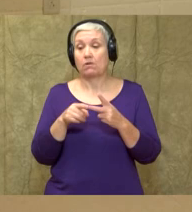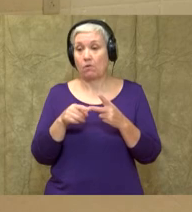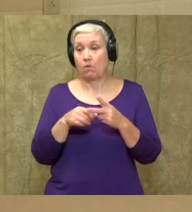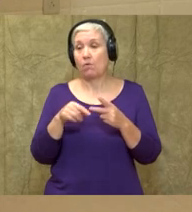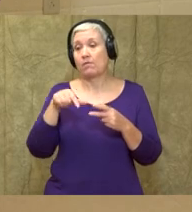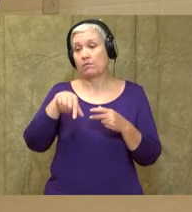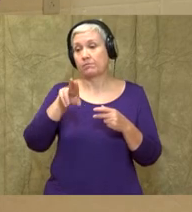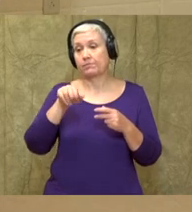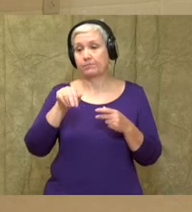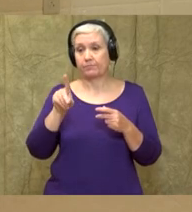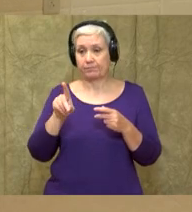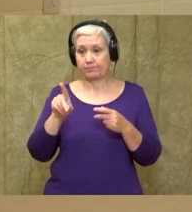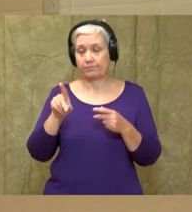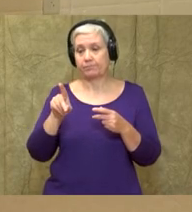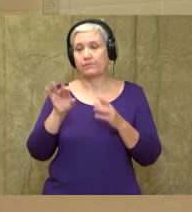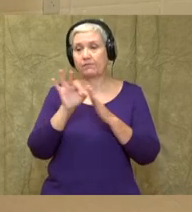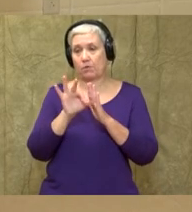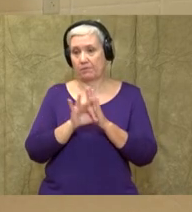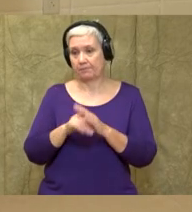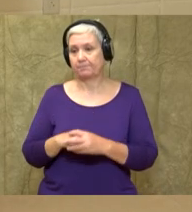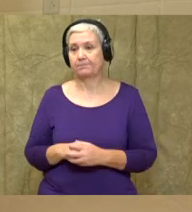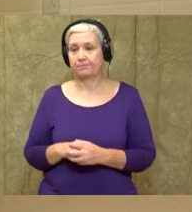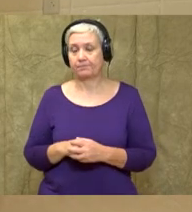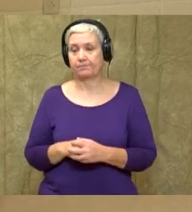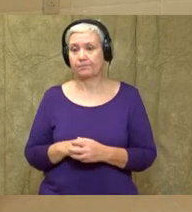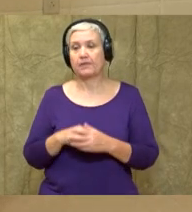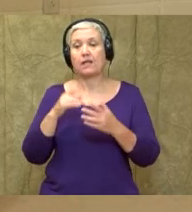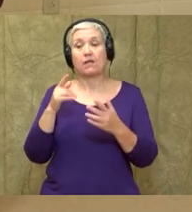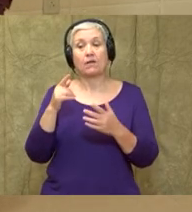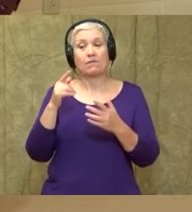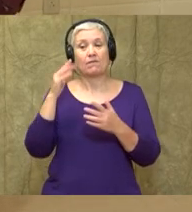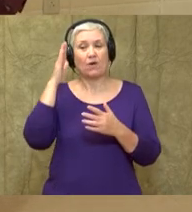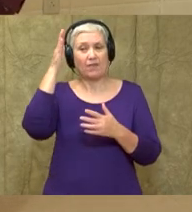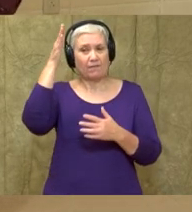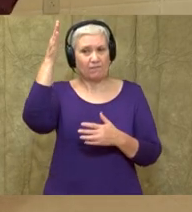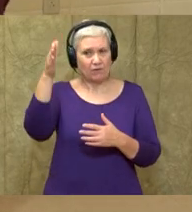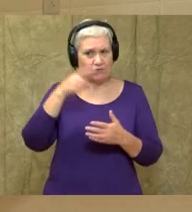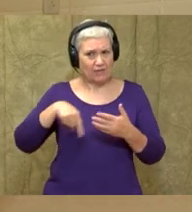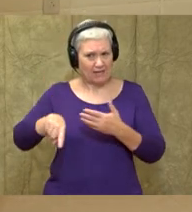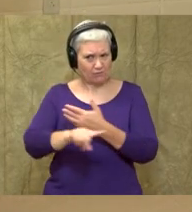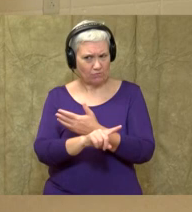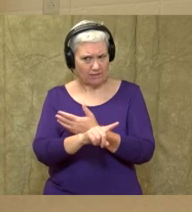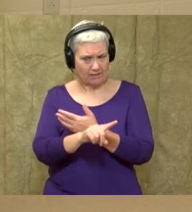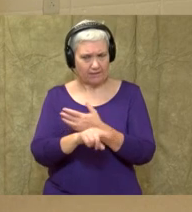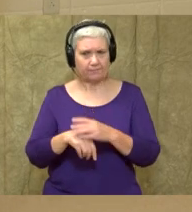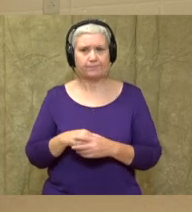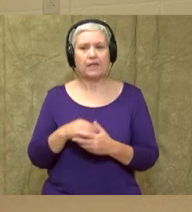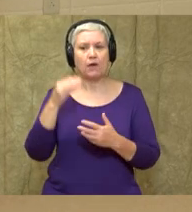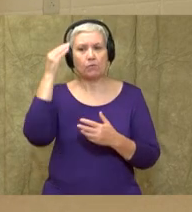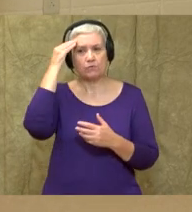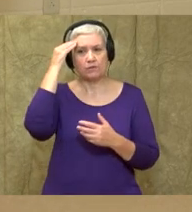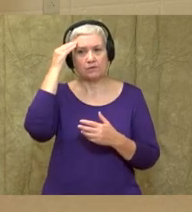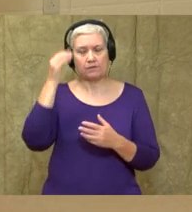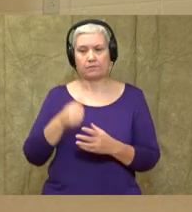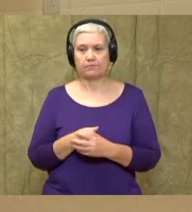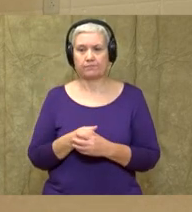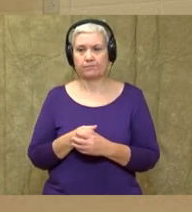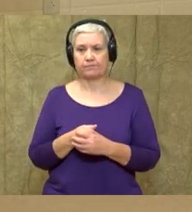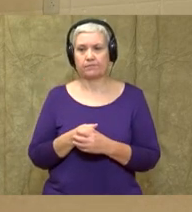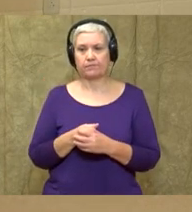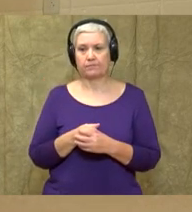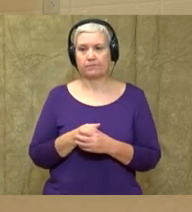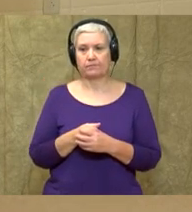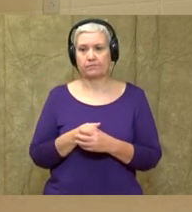ideas that we talked about today. Looking ahead for next week, some things that I want you thinking about. What is the general shape